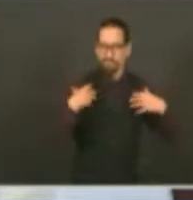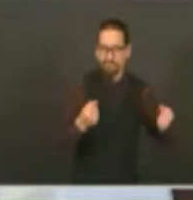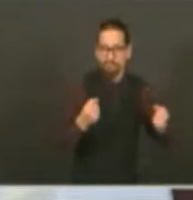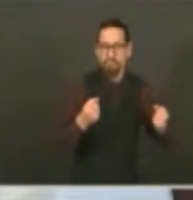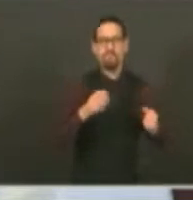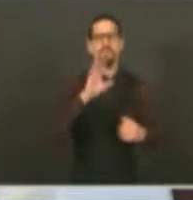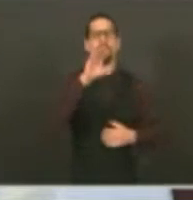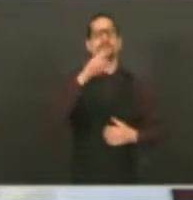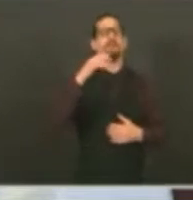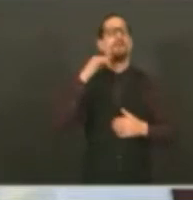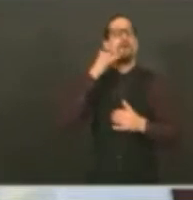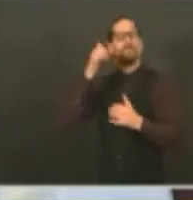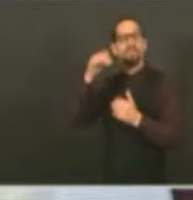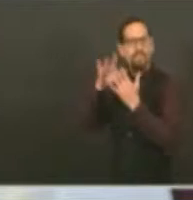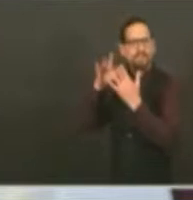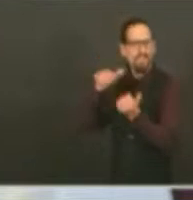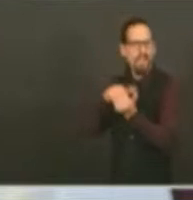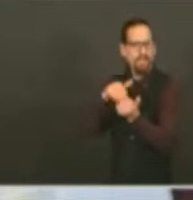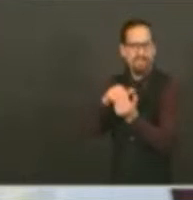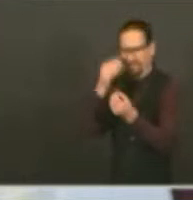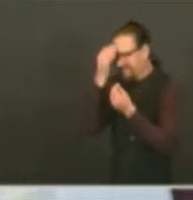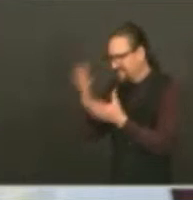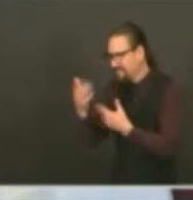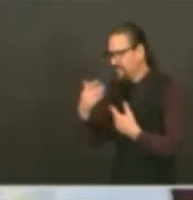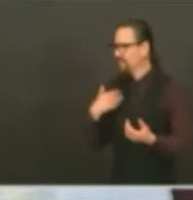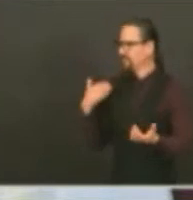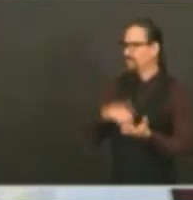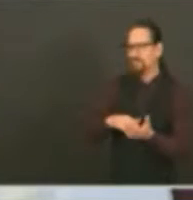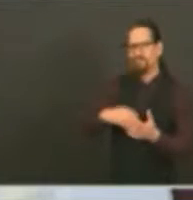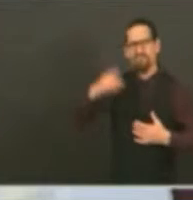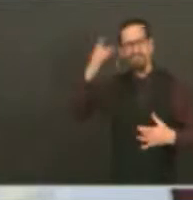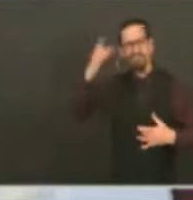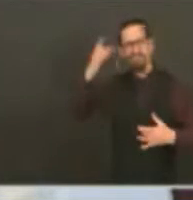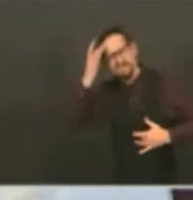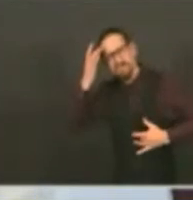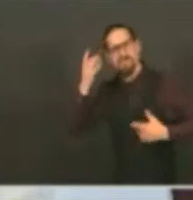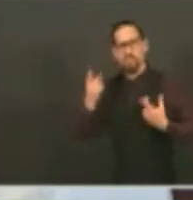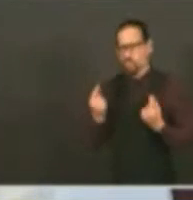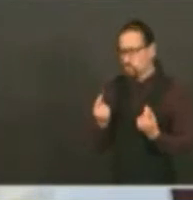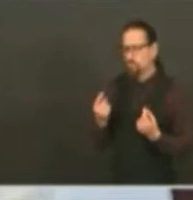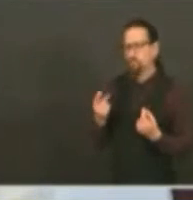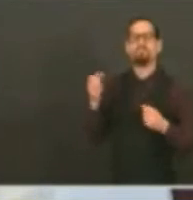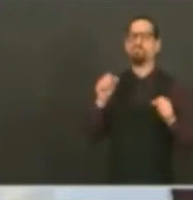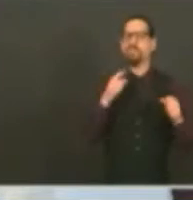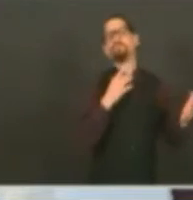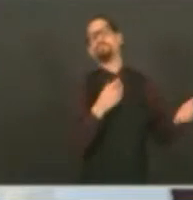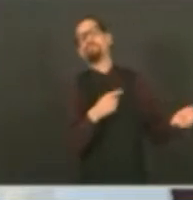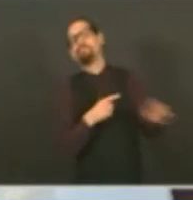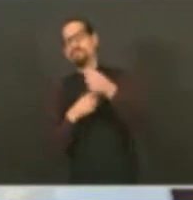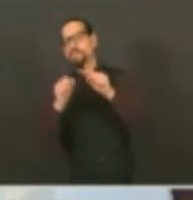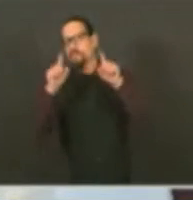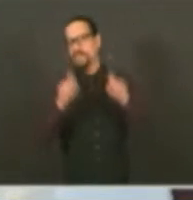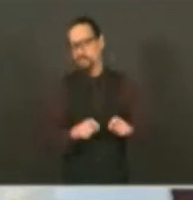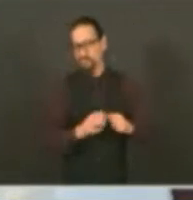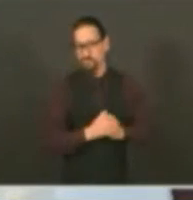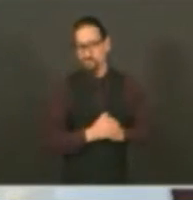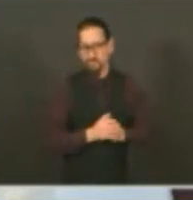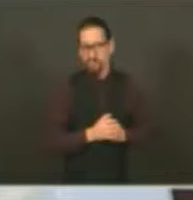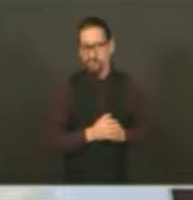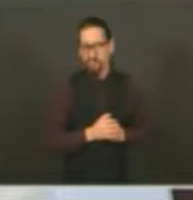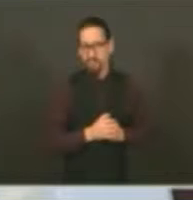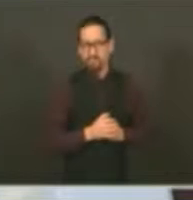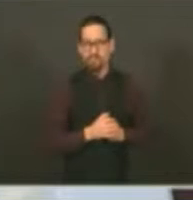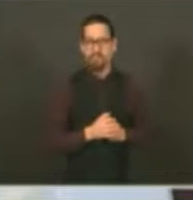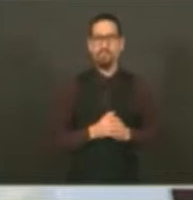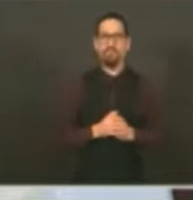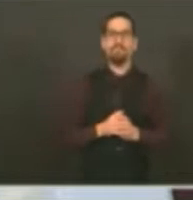your healthcare provider and go ahead and get a COVID-19 test as soon as possible. We